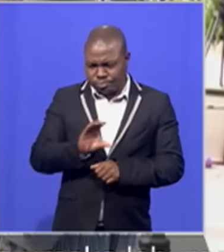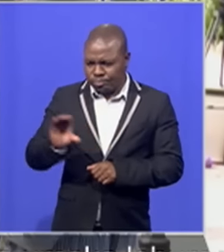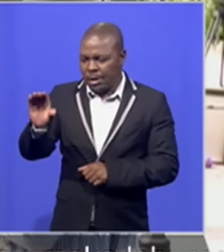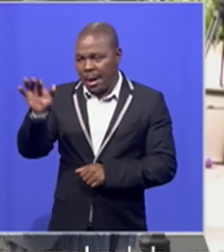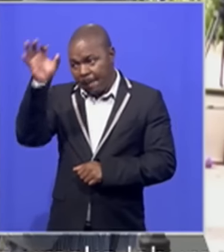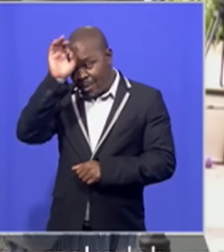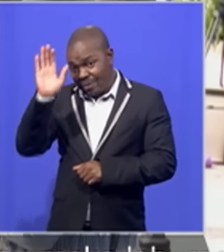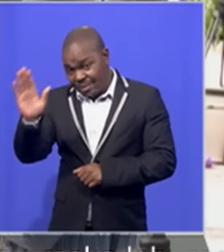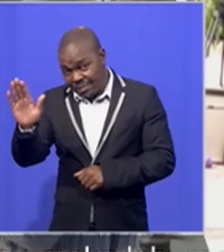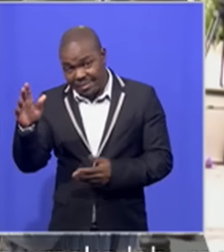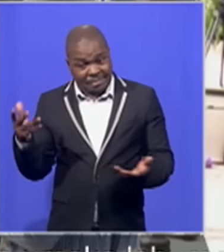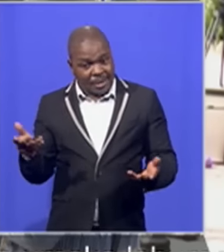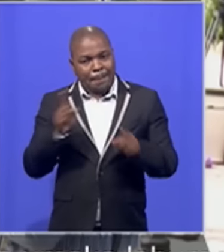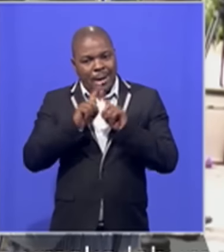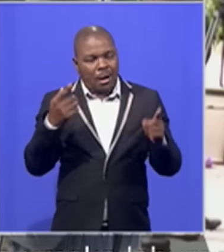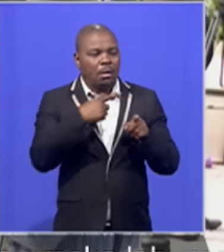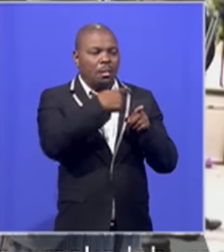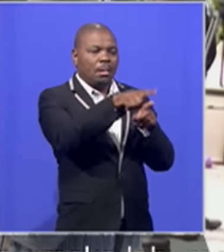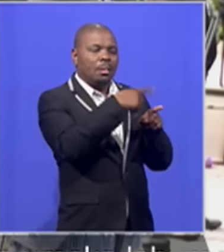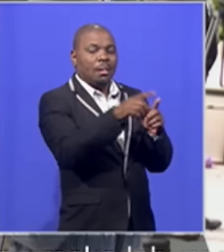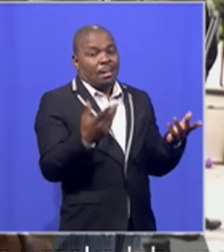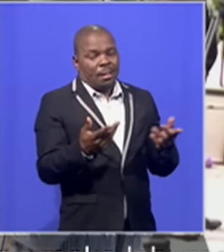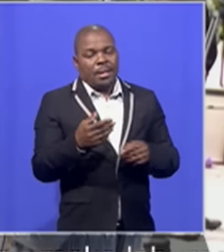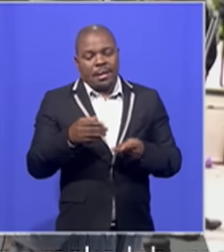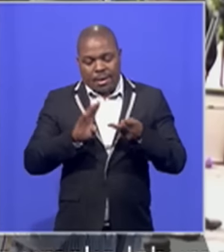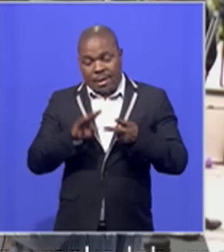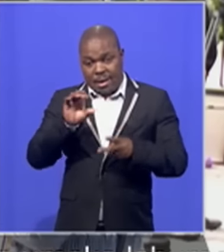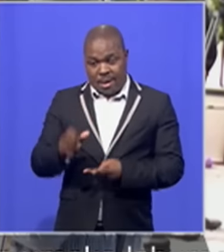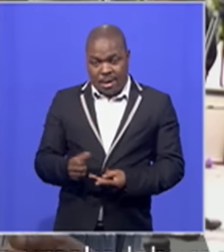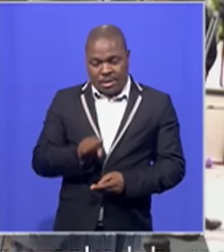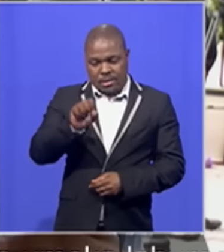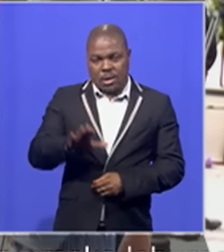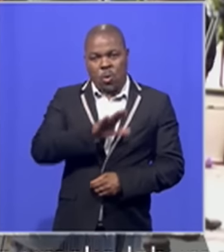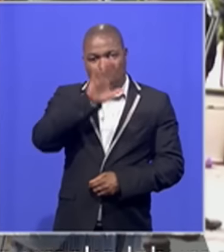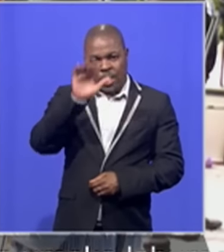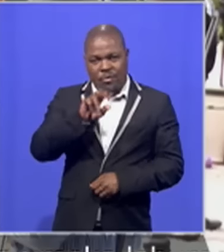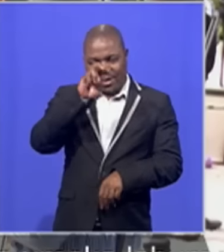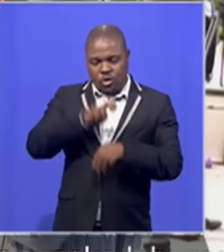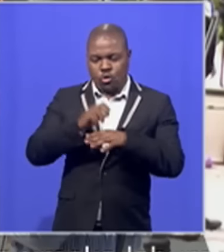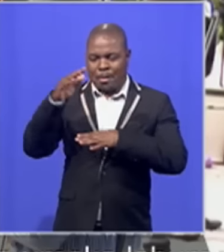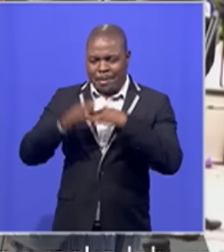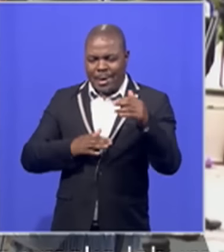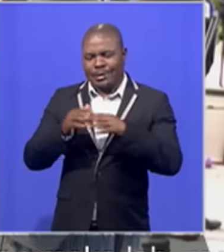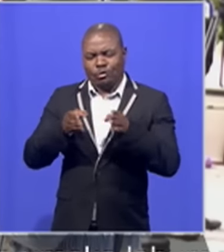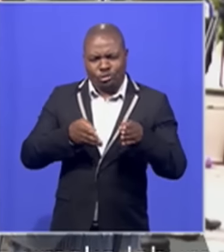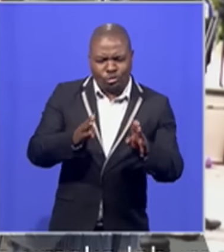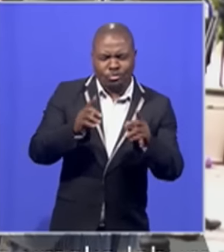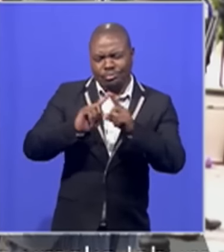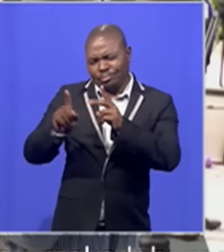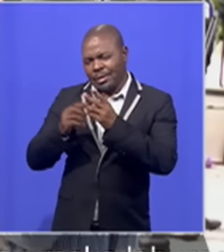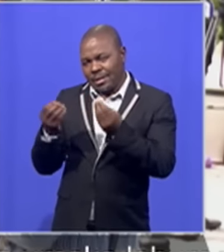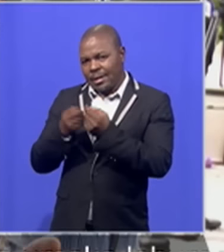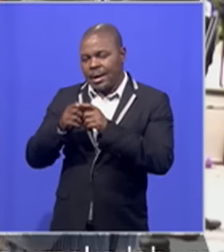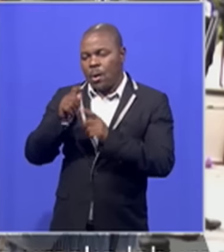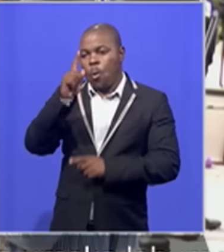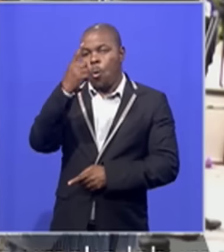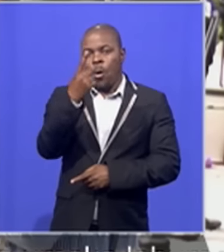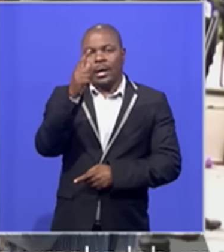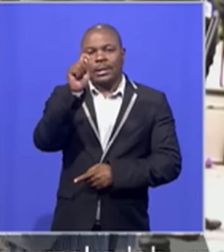go tlogela foo go a bontsha gore Afrika Borwa tshwantse tsenye madi mo go ageng ga infrastructure. So 1 trillion rand will go into that